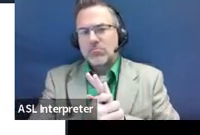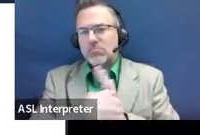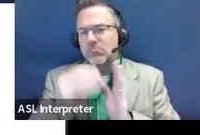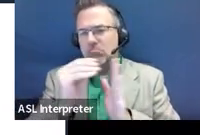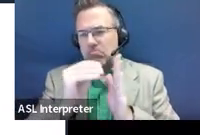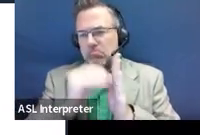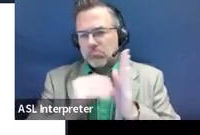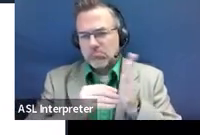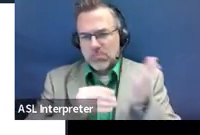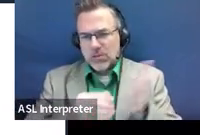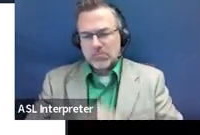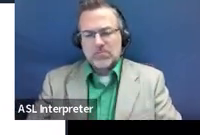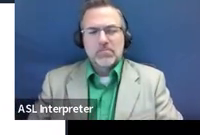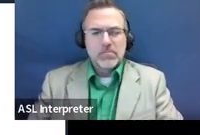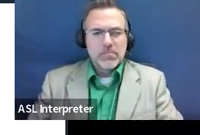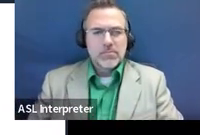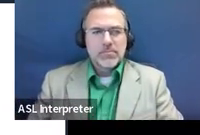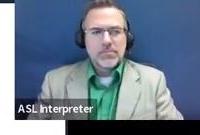notice.